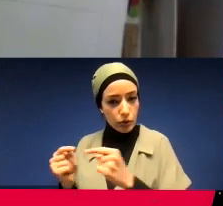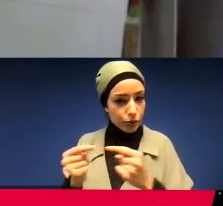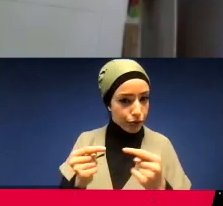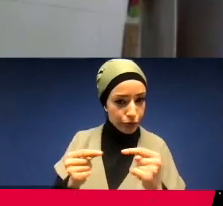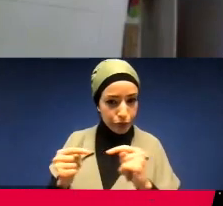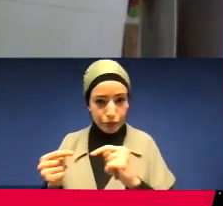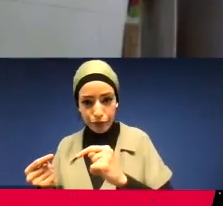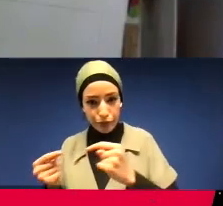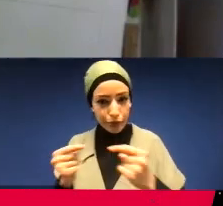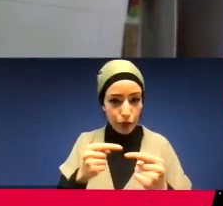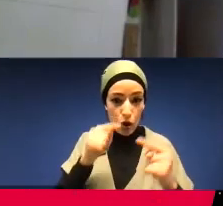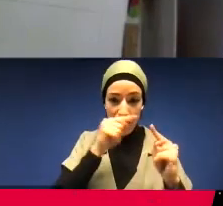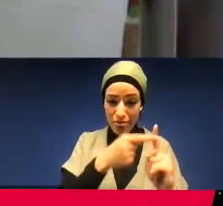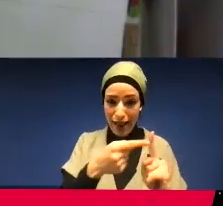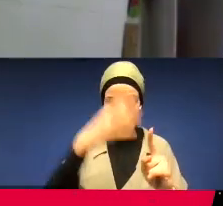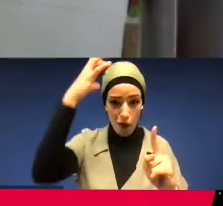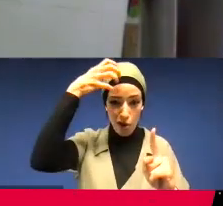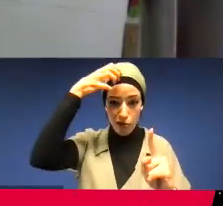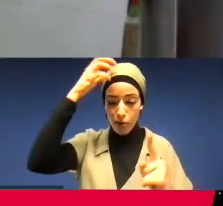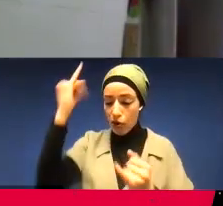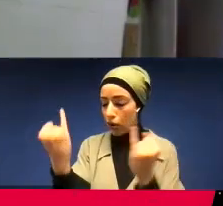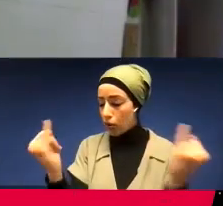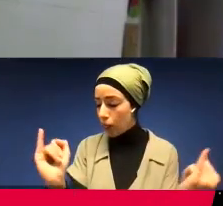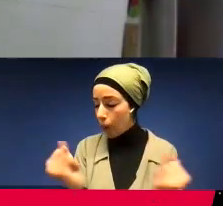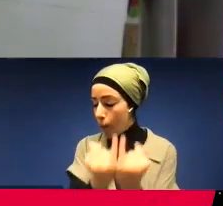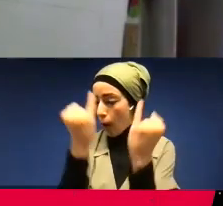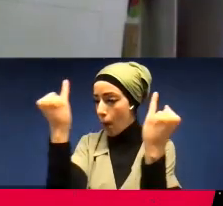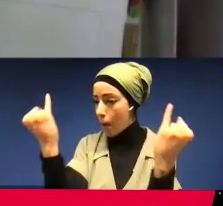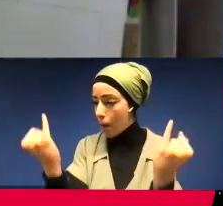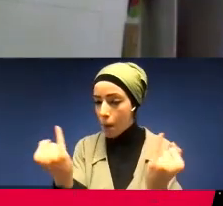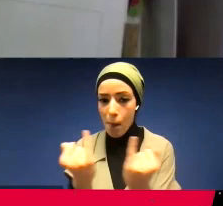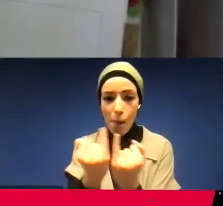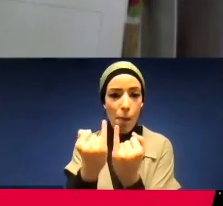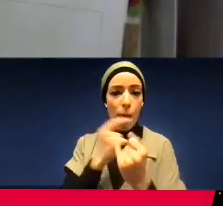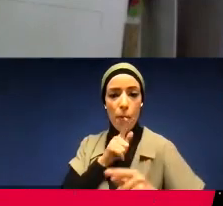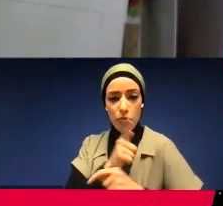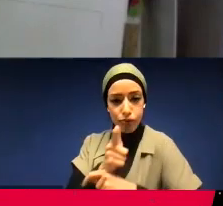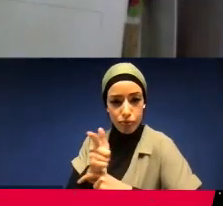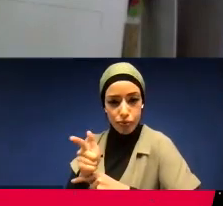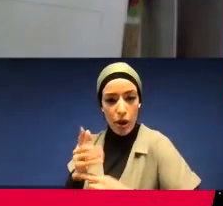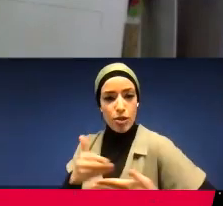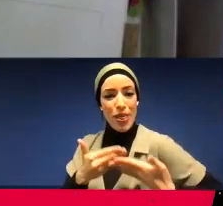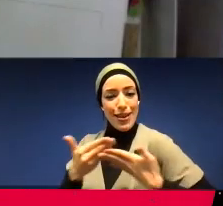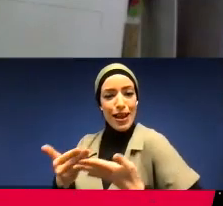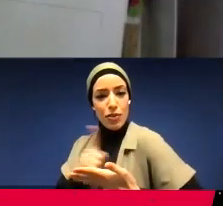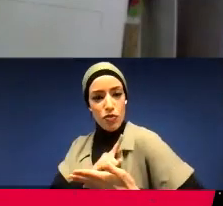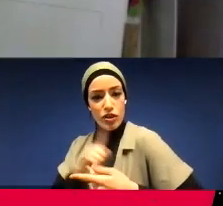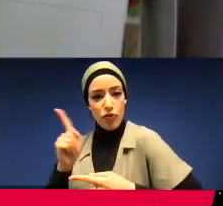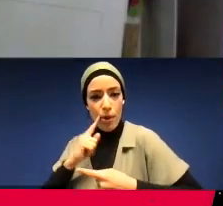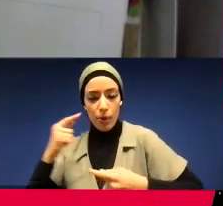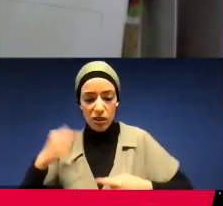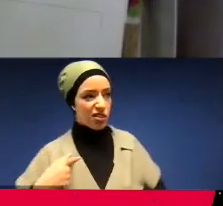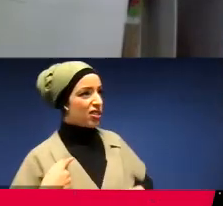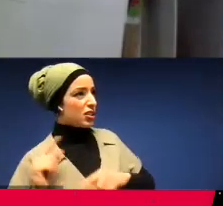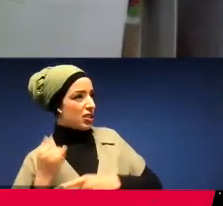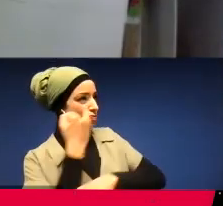just fire back. And it just caused a real reason for people to be together and to march together. And that was a march